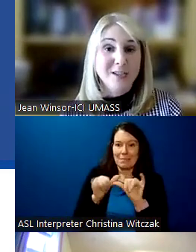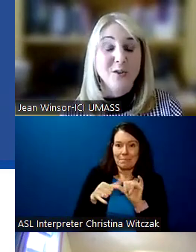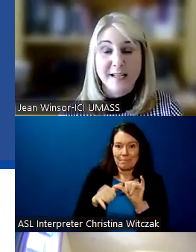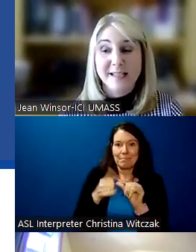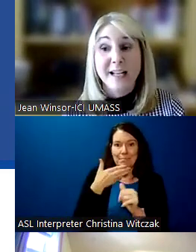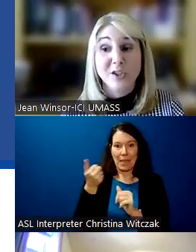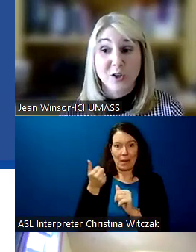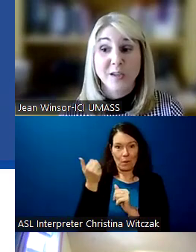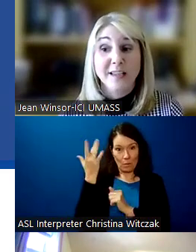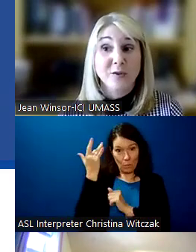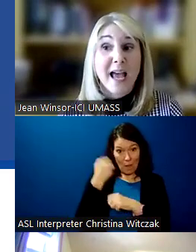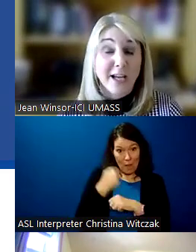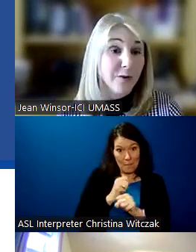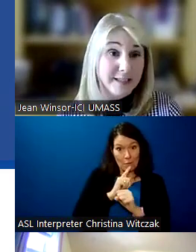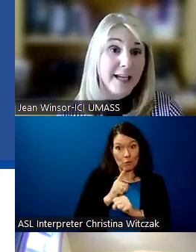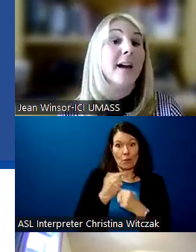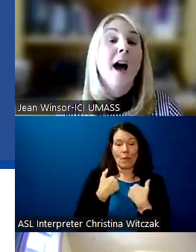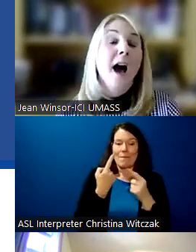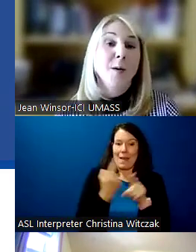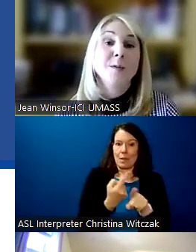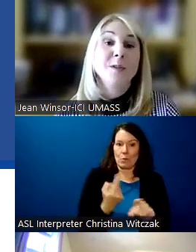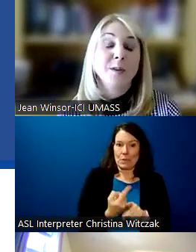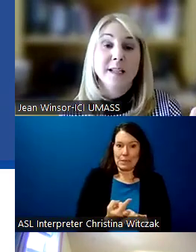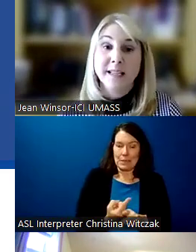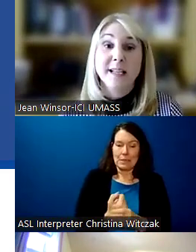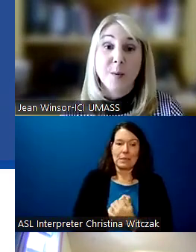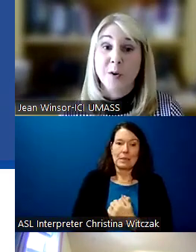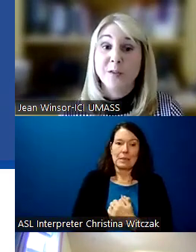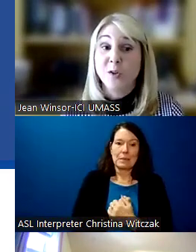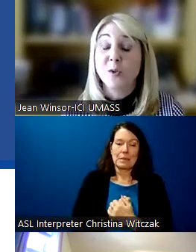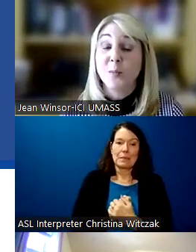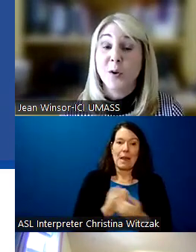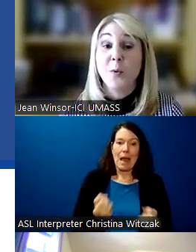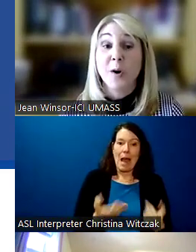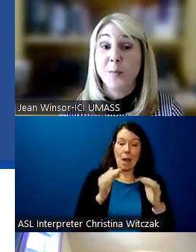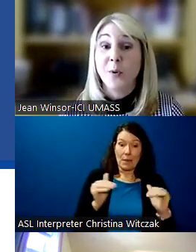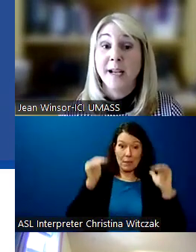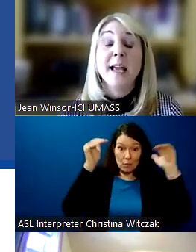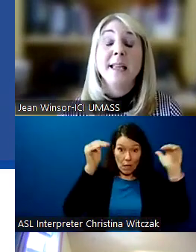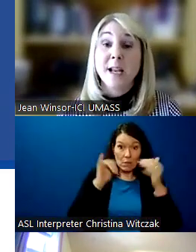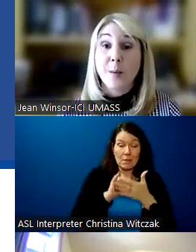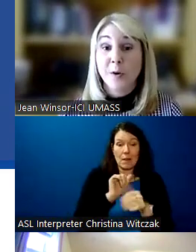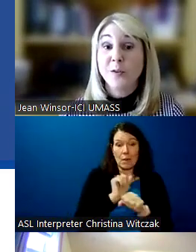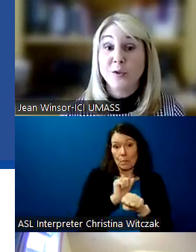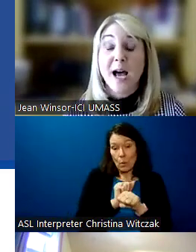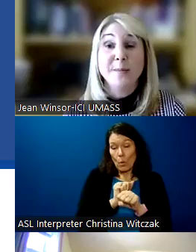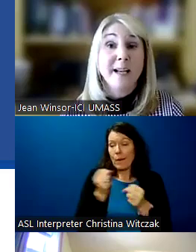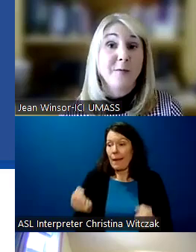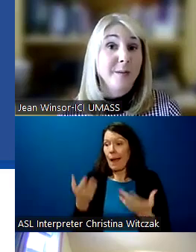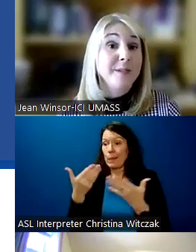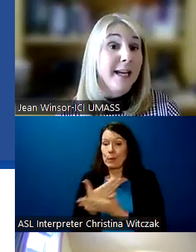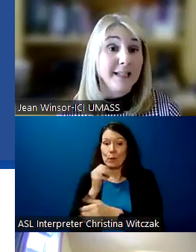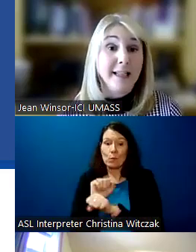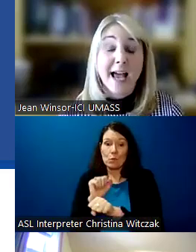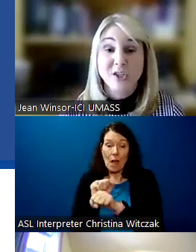it's easier to ensure that there's accuracy. So things like the number of adults who are employed, the number of new jobs that